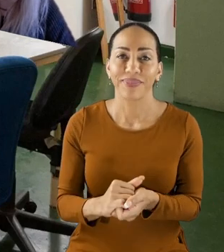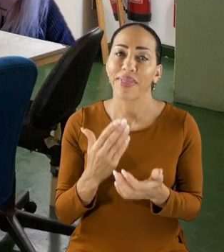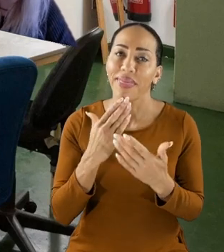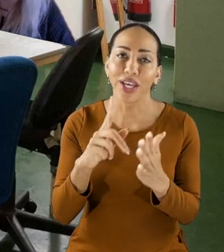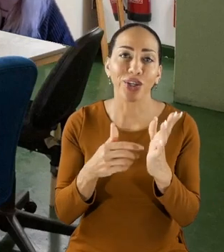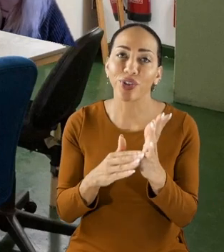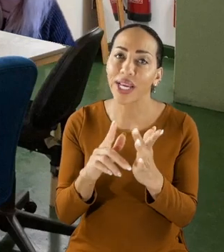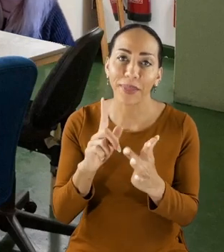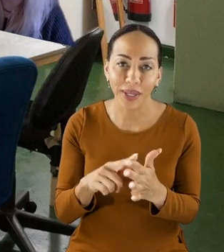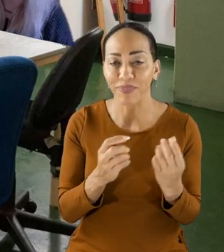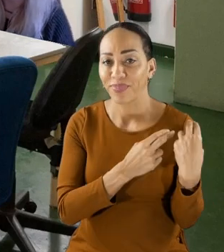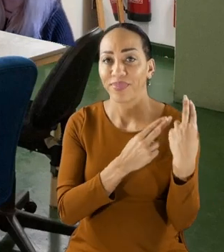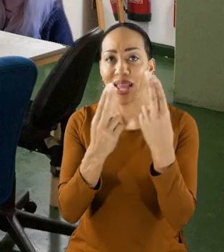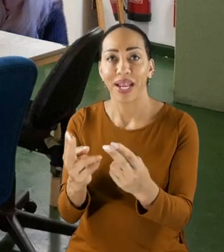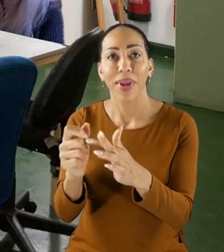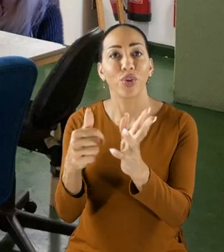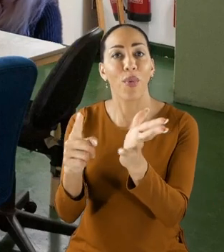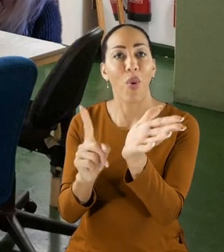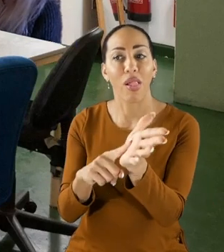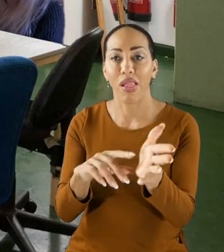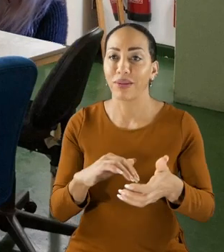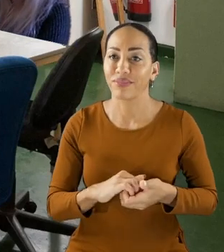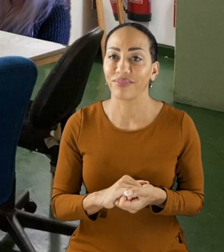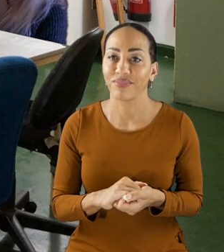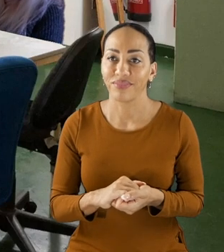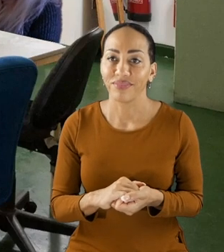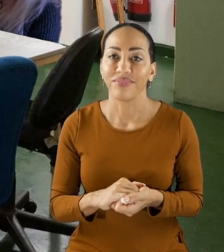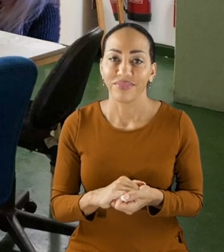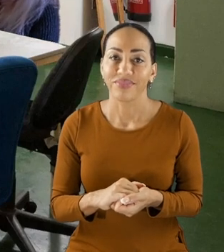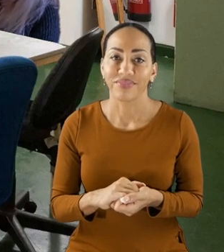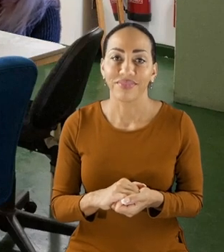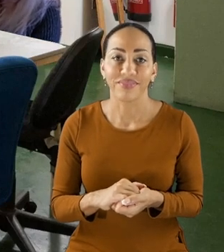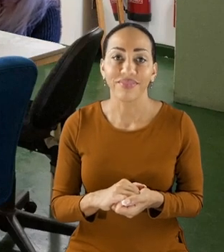Brilliant. Thank you, Jamie. I'll hand back to Paul. Yeah, I think